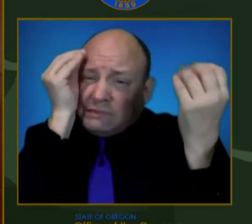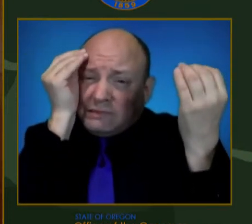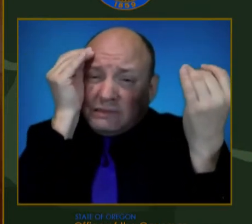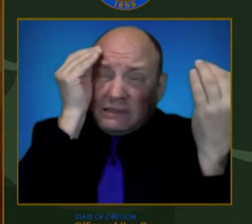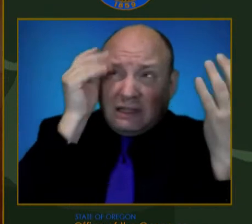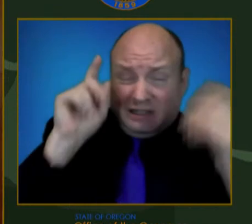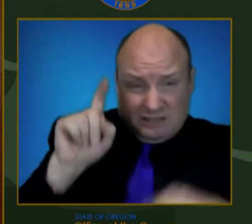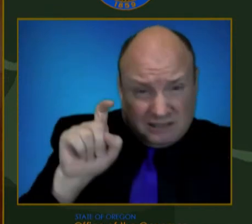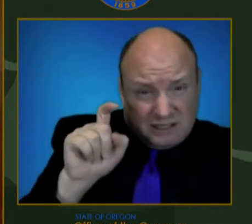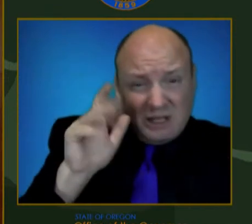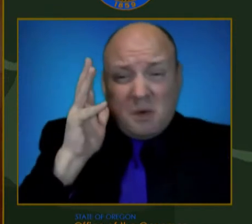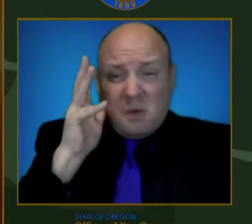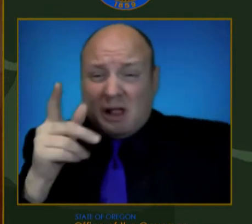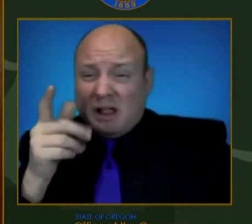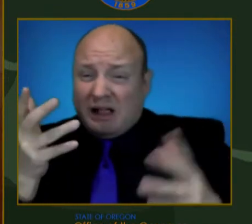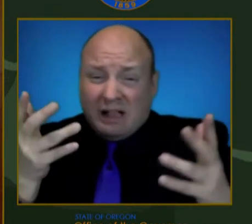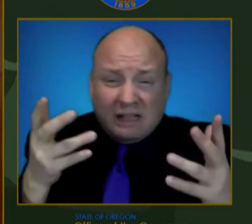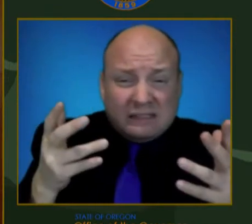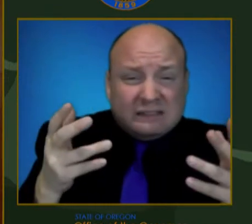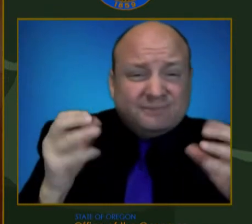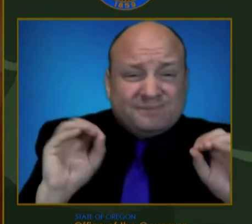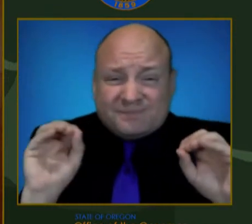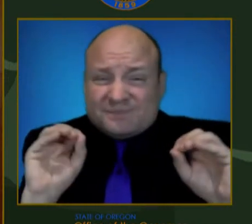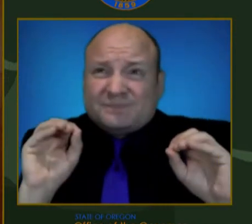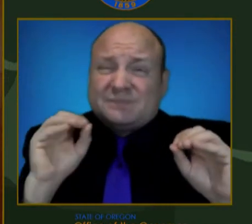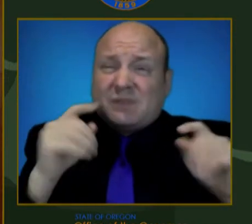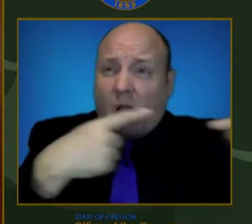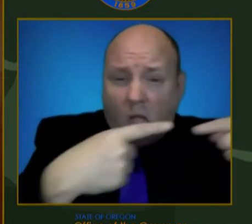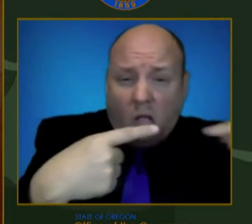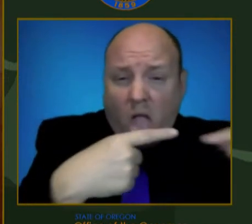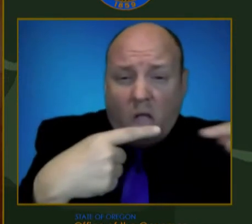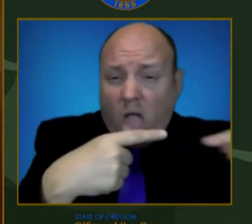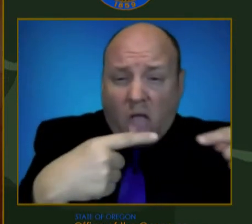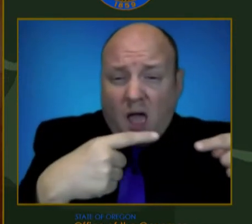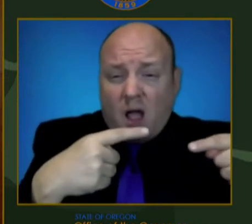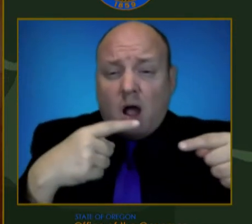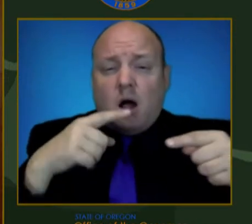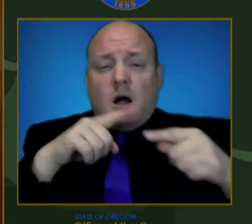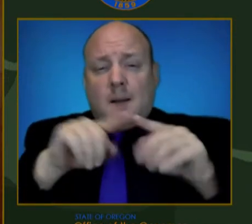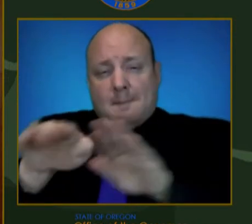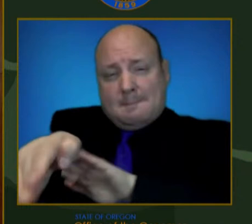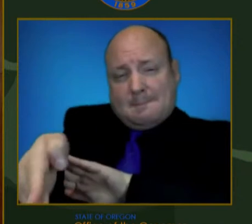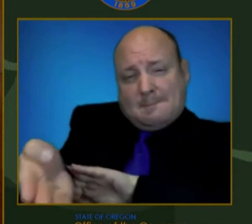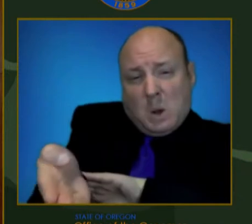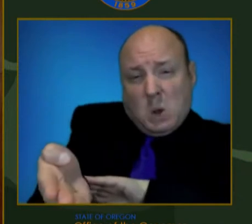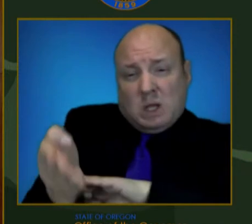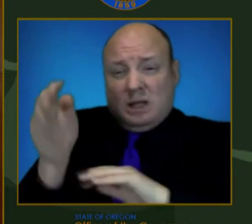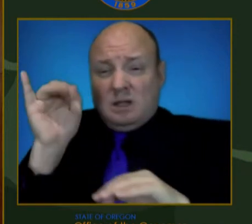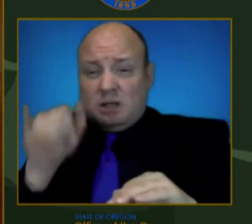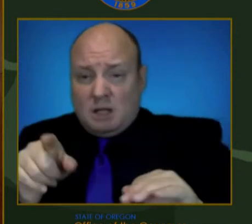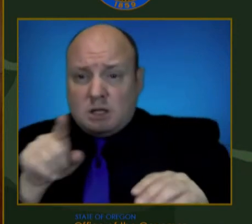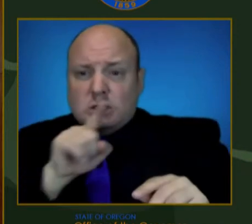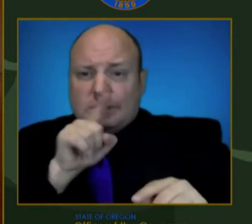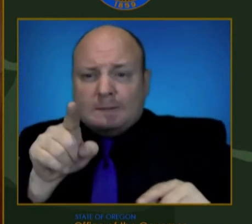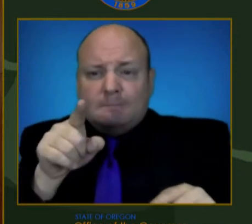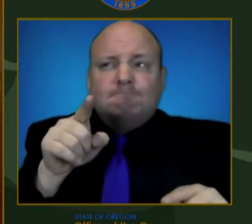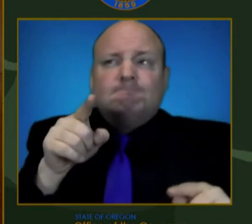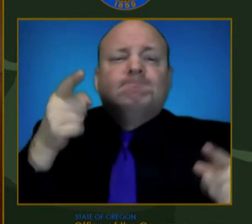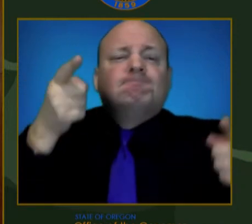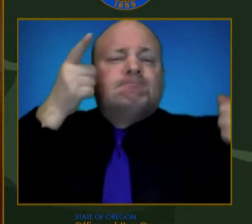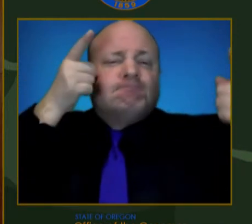Sure enough, in the early hours of the morning, these Oregonians came together and reached an